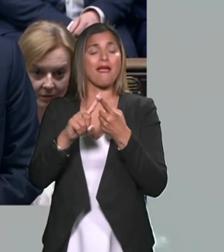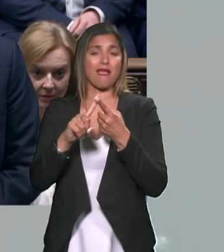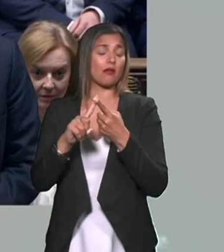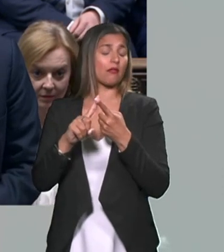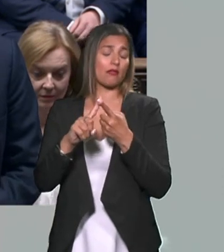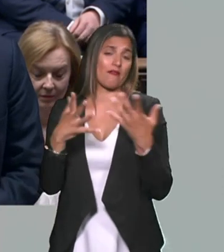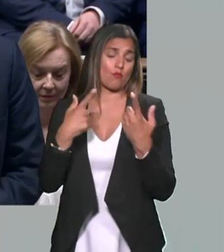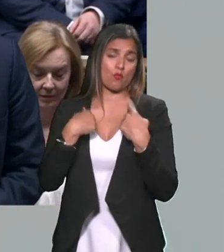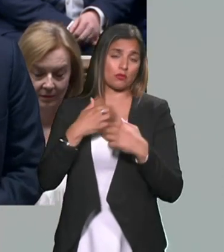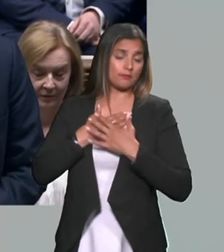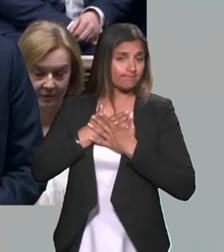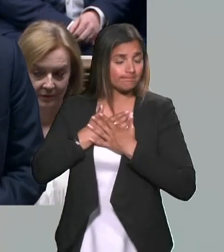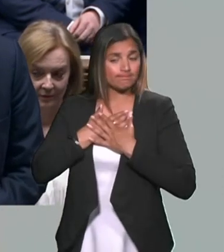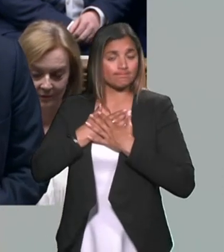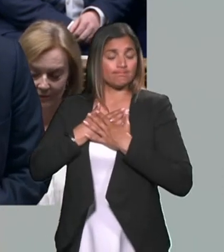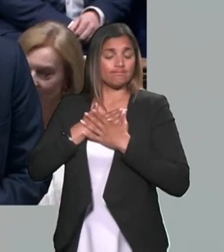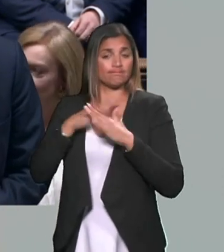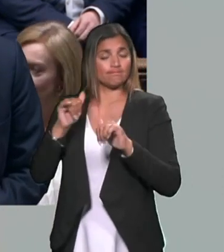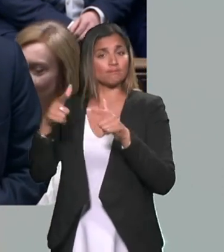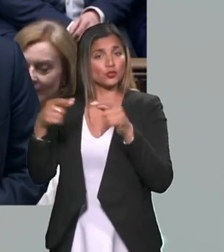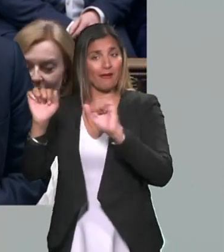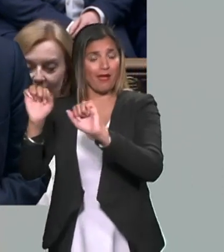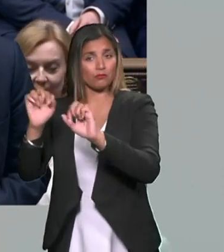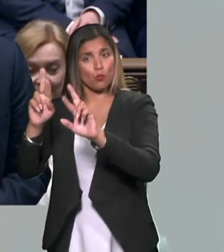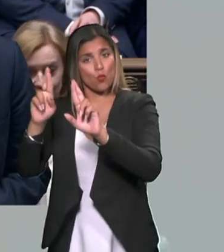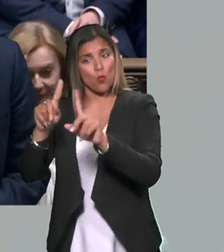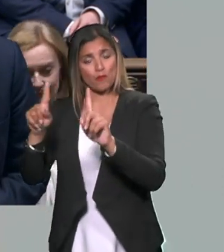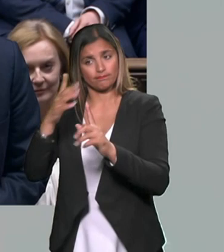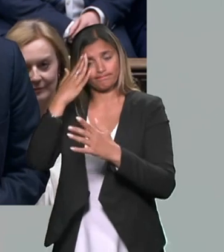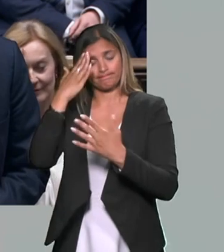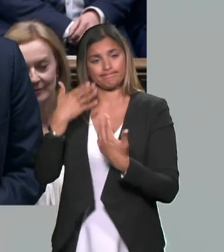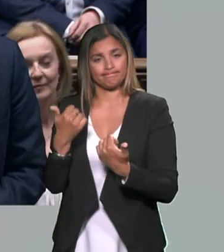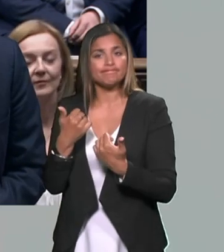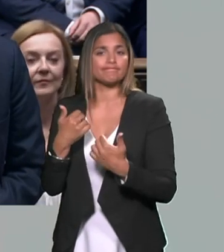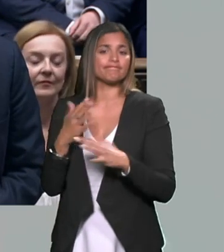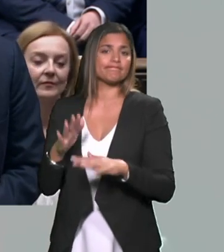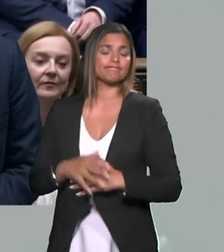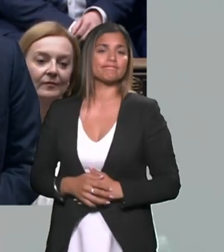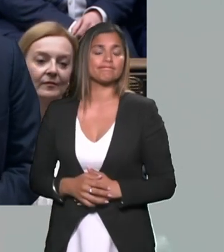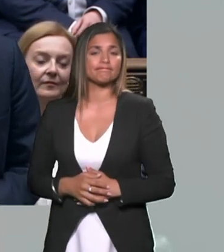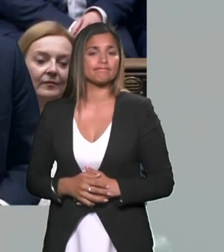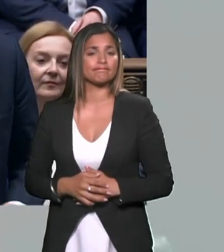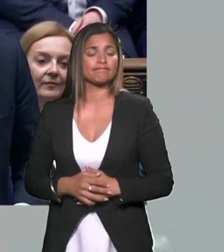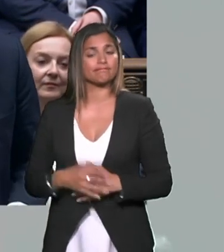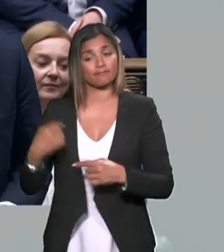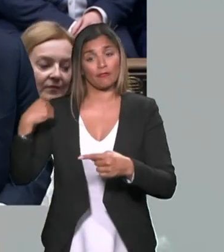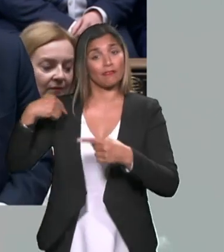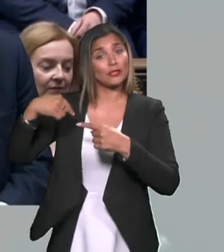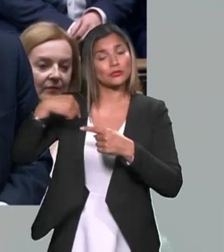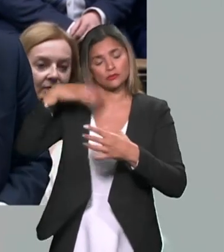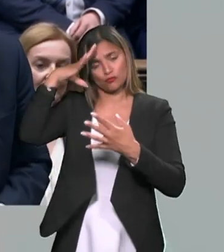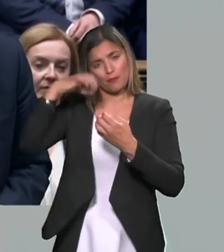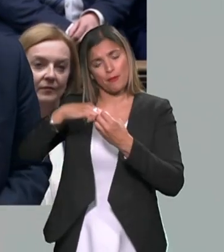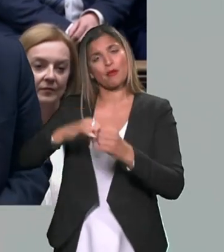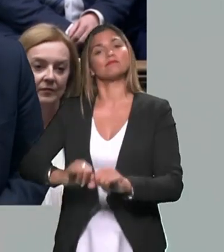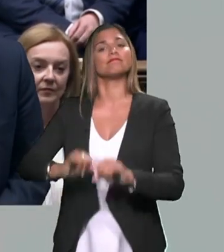family and loved ones and the people of Japan at this dark and sad time. Mr. Speaker, this week we remember the genocide